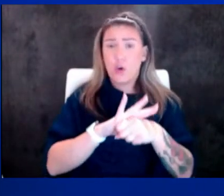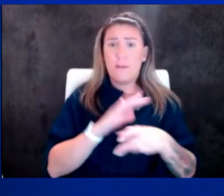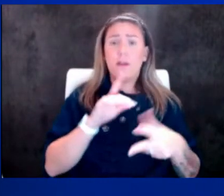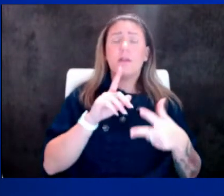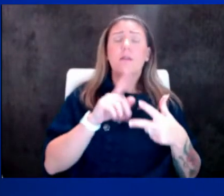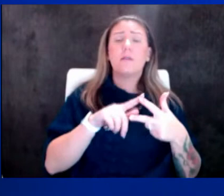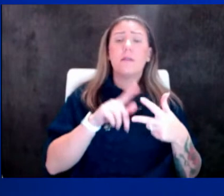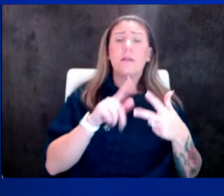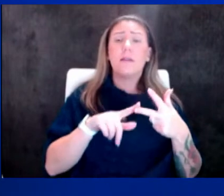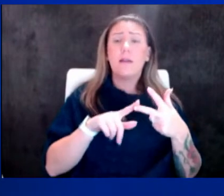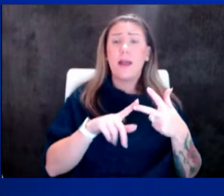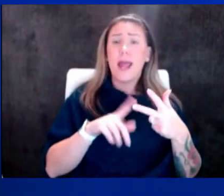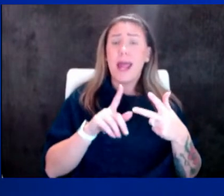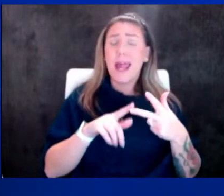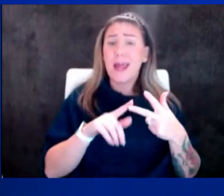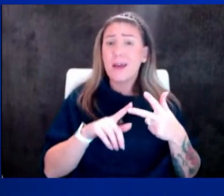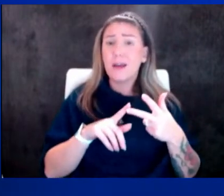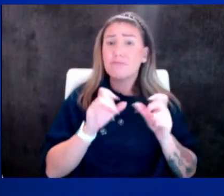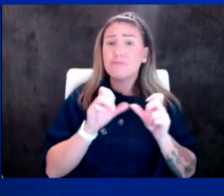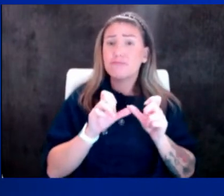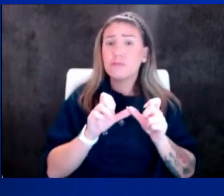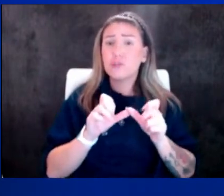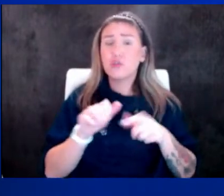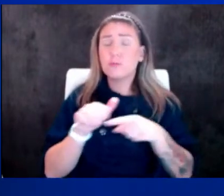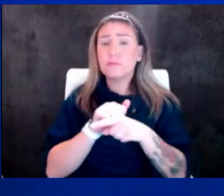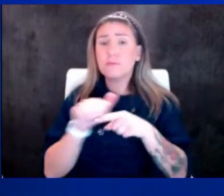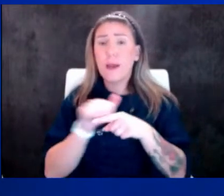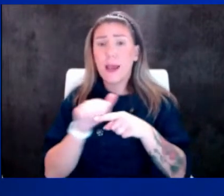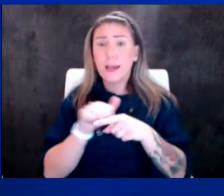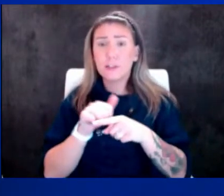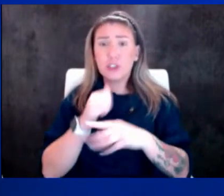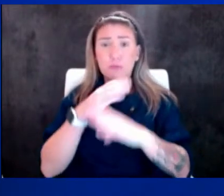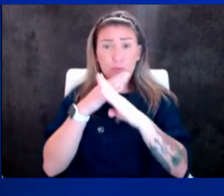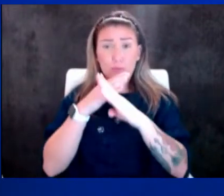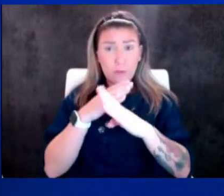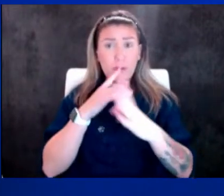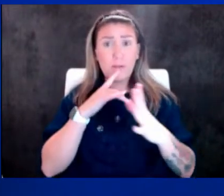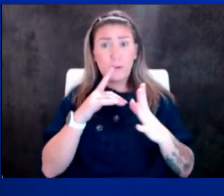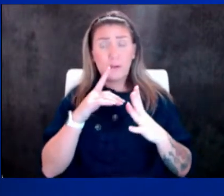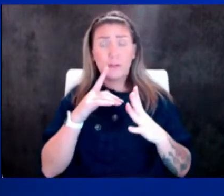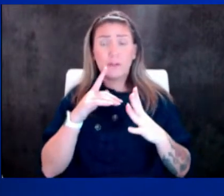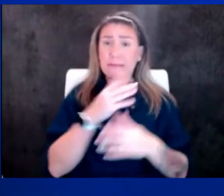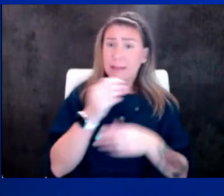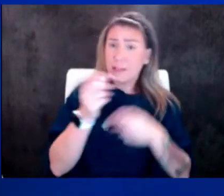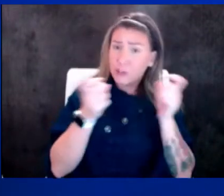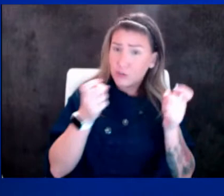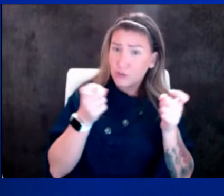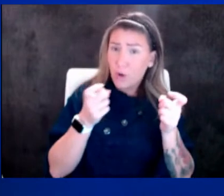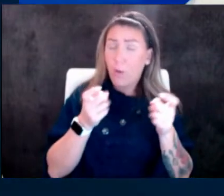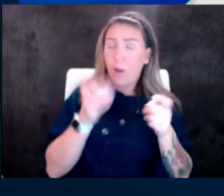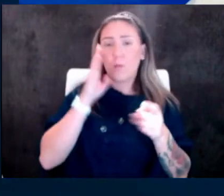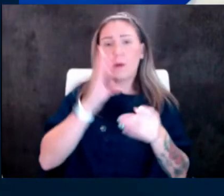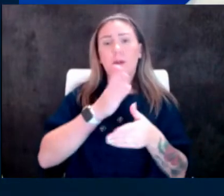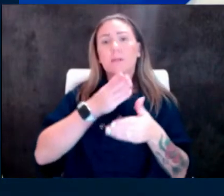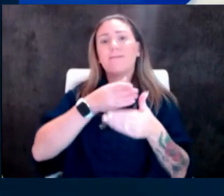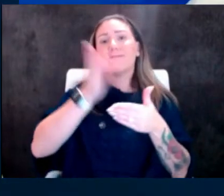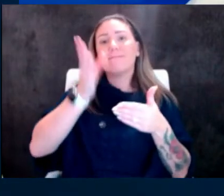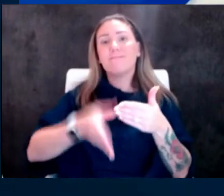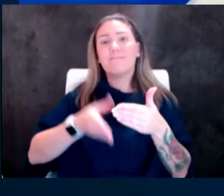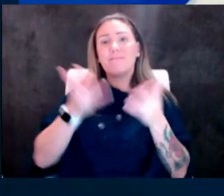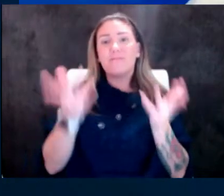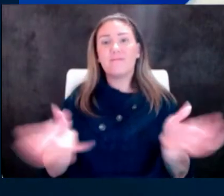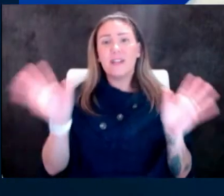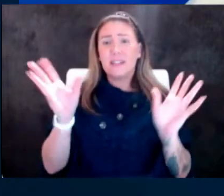to practice infection control, what are we going to bring to an end? We're going to bring an end to this thing. Yeah, and again, anytime you get the